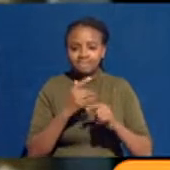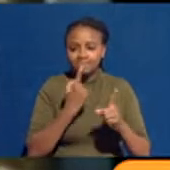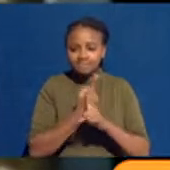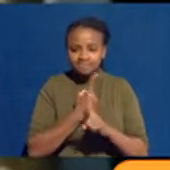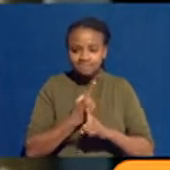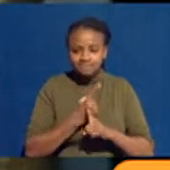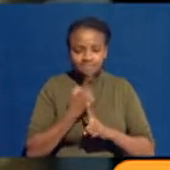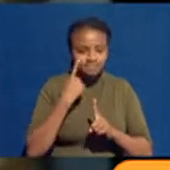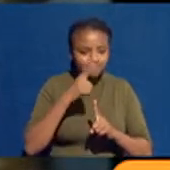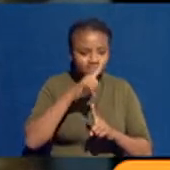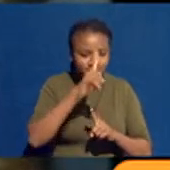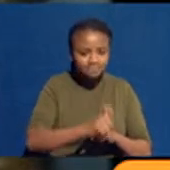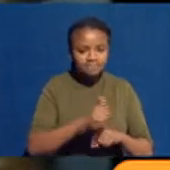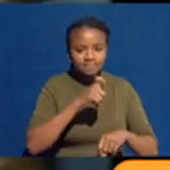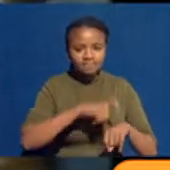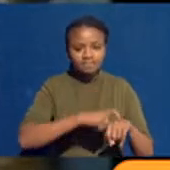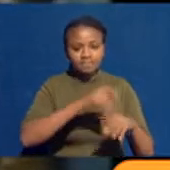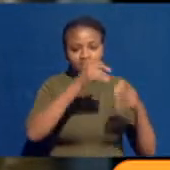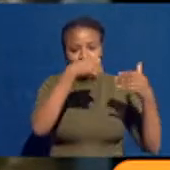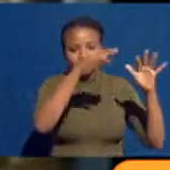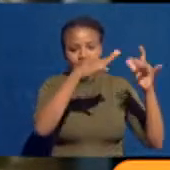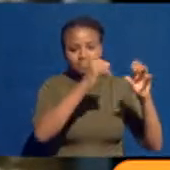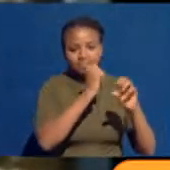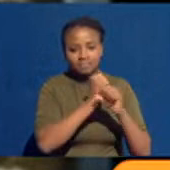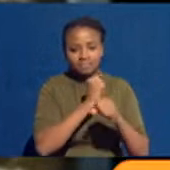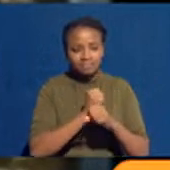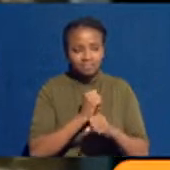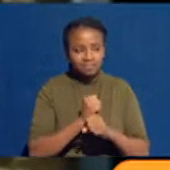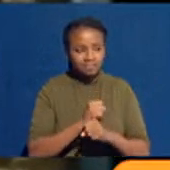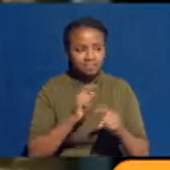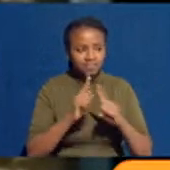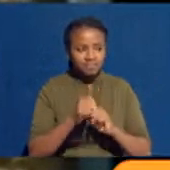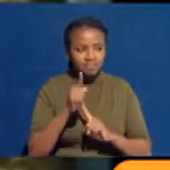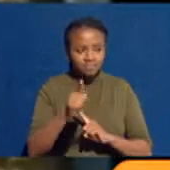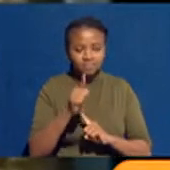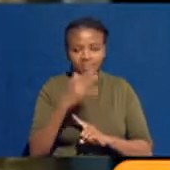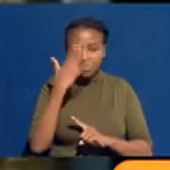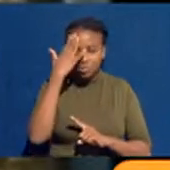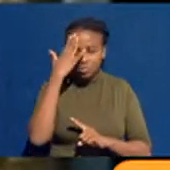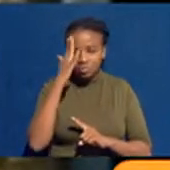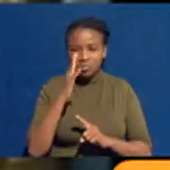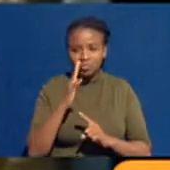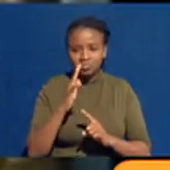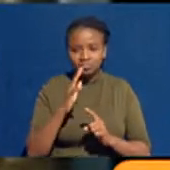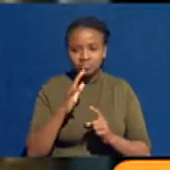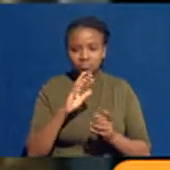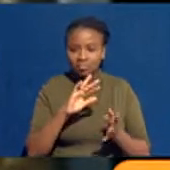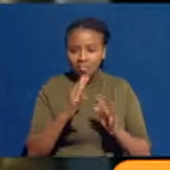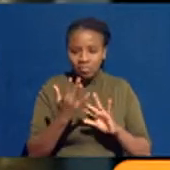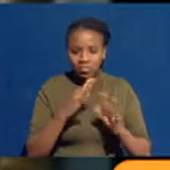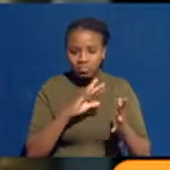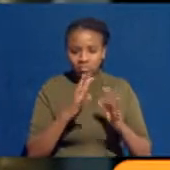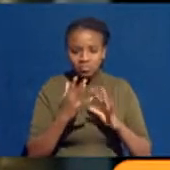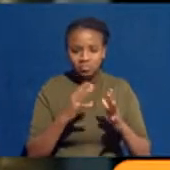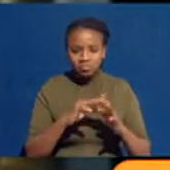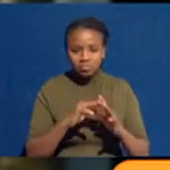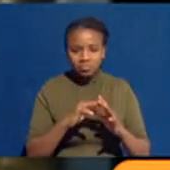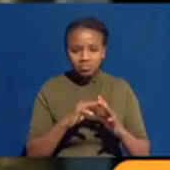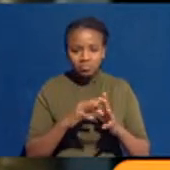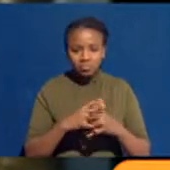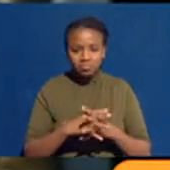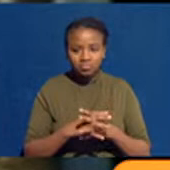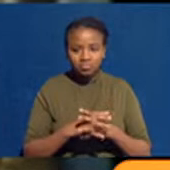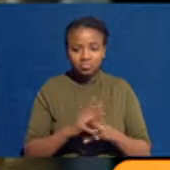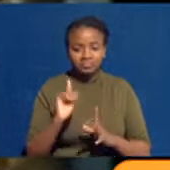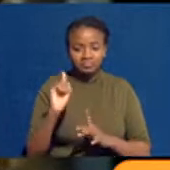she carried out while in space. She knew her presence had to count for much more than being the first